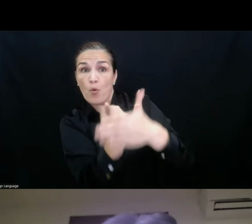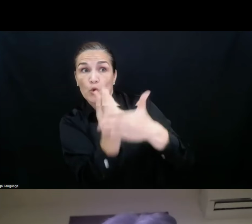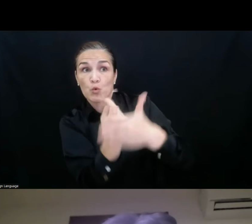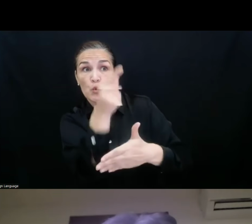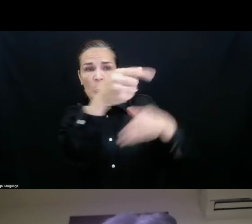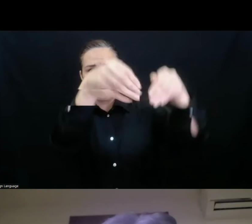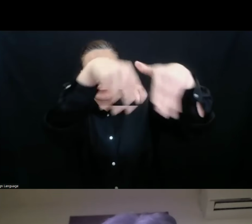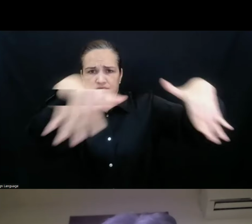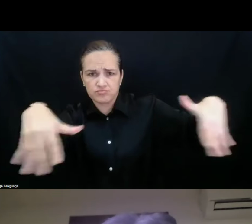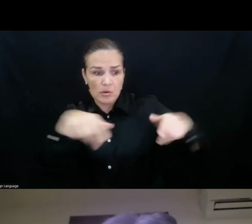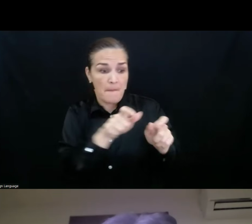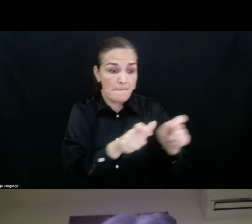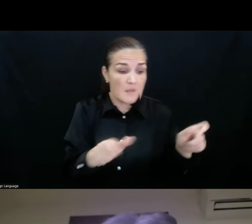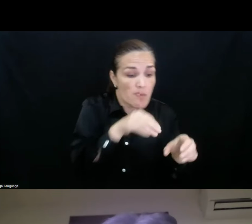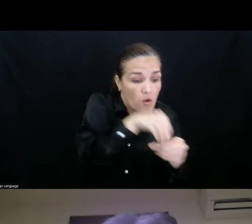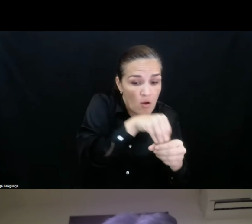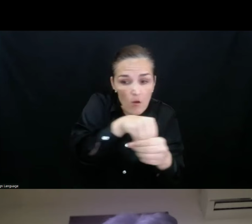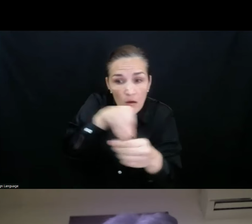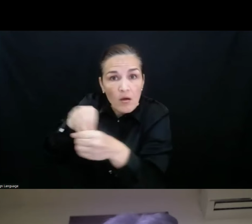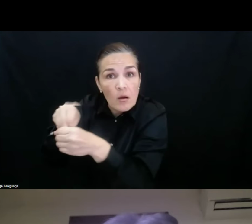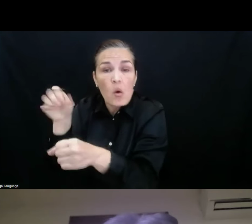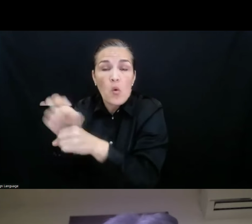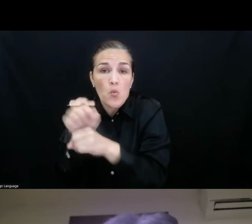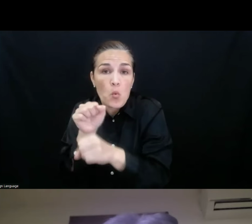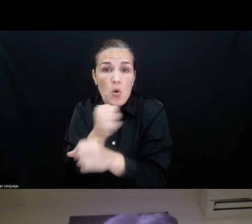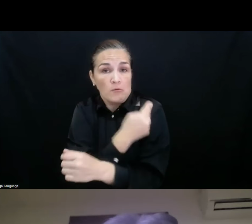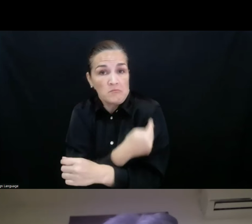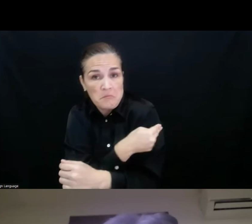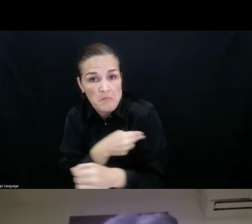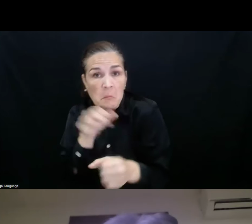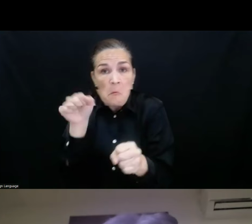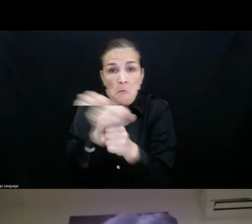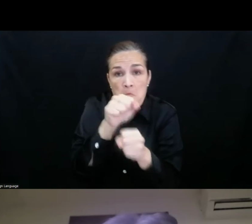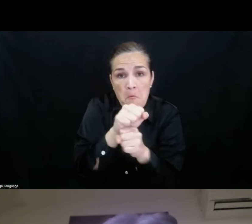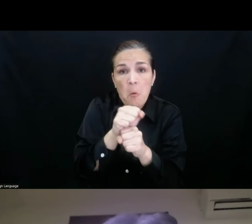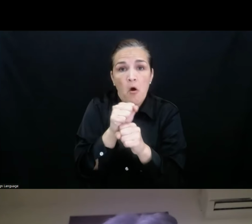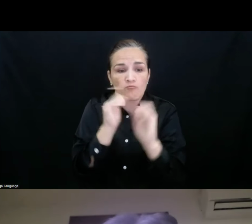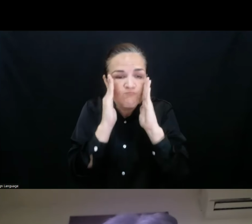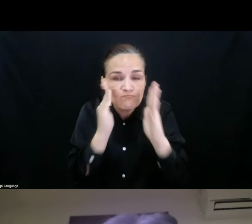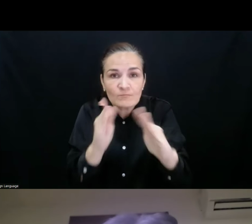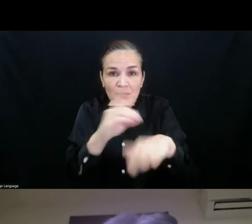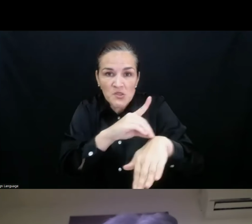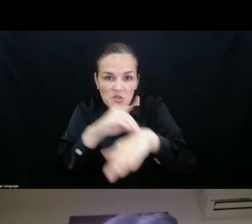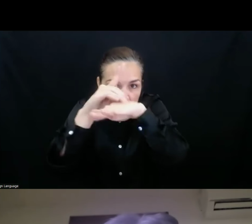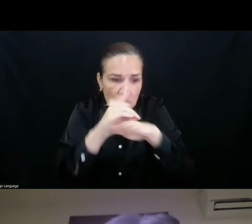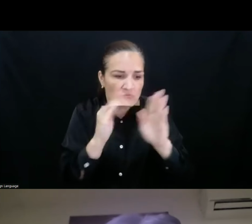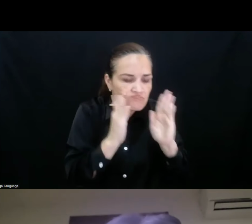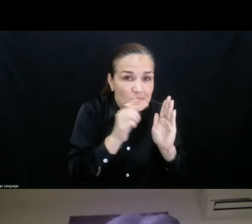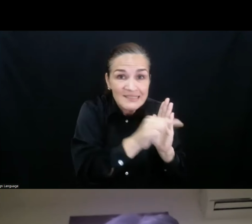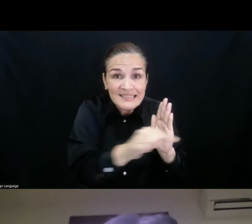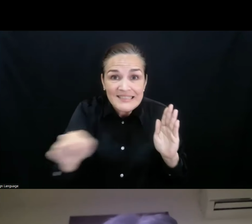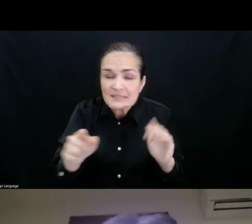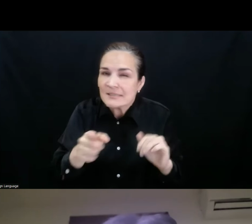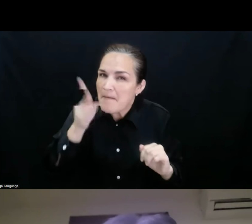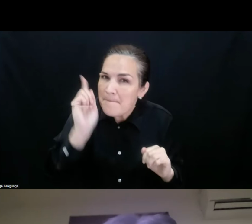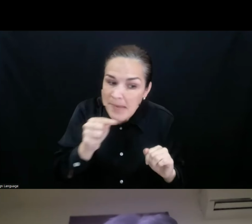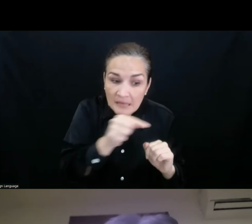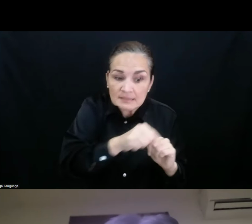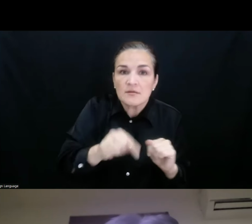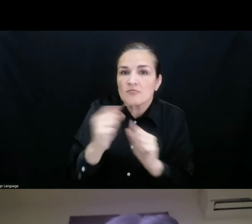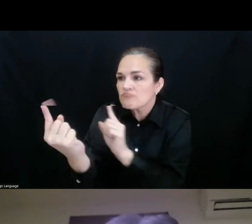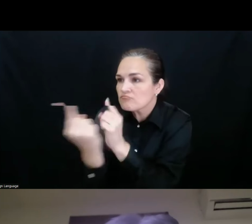workers and people working within health services to really input to, I think phase 2 is a